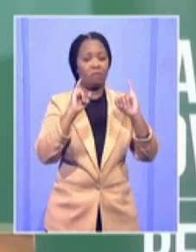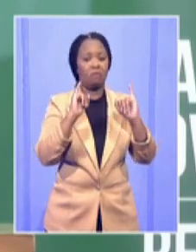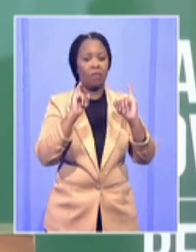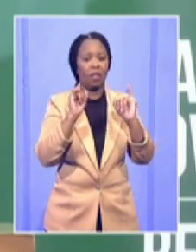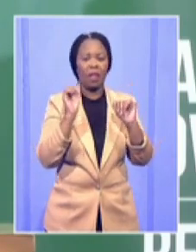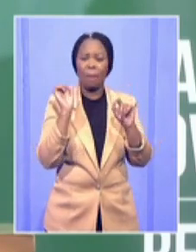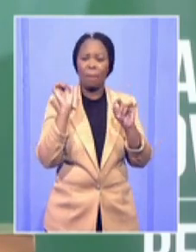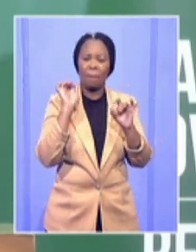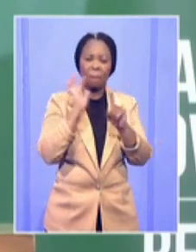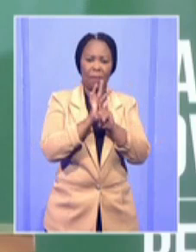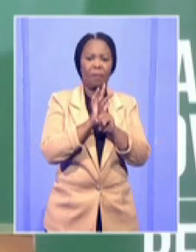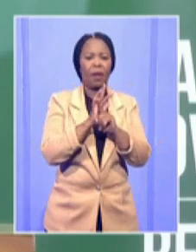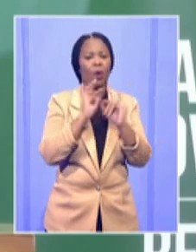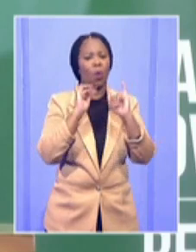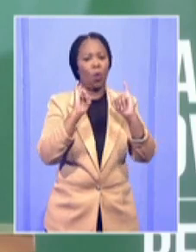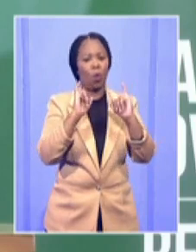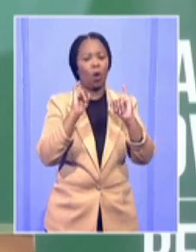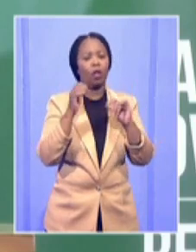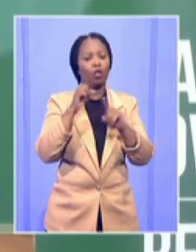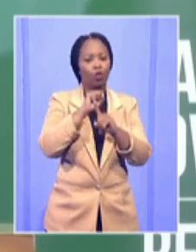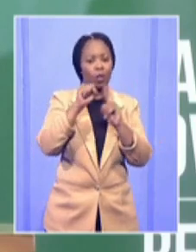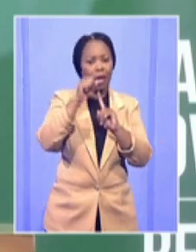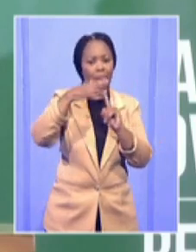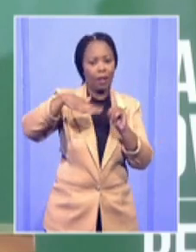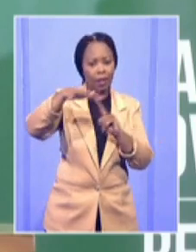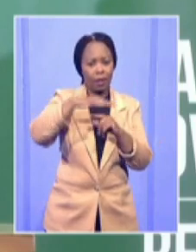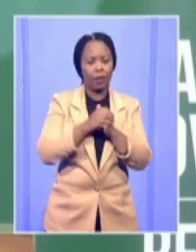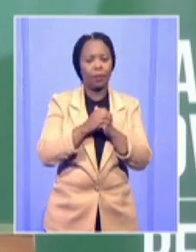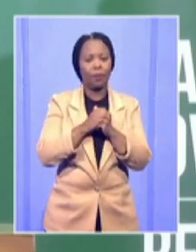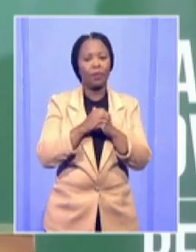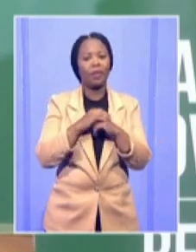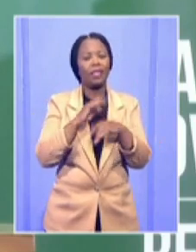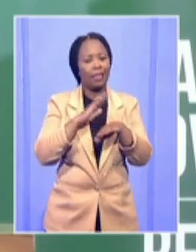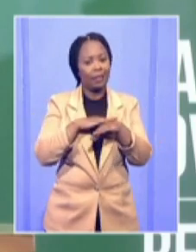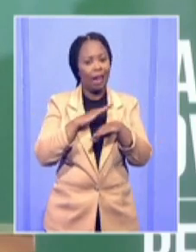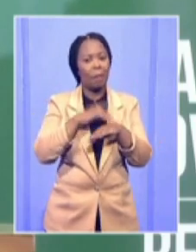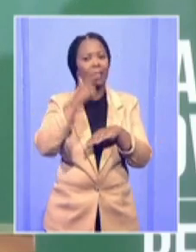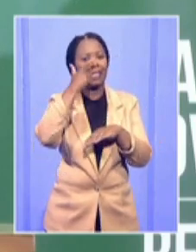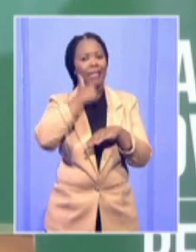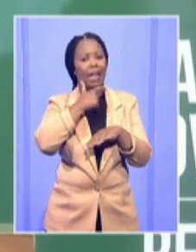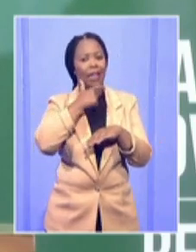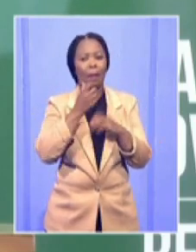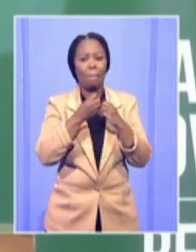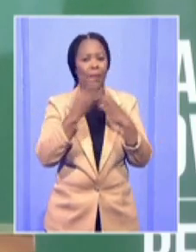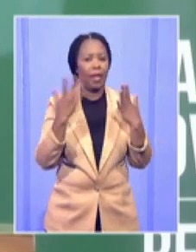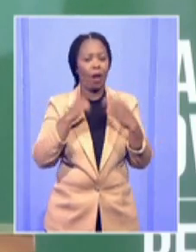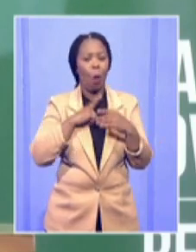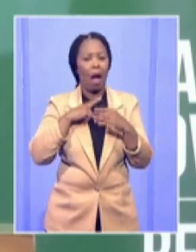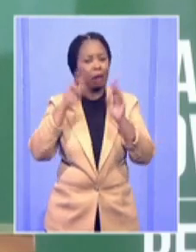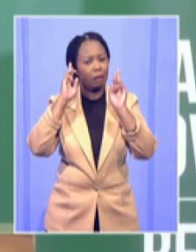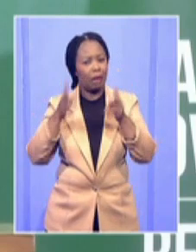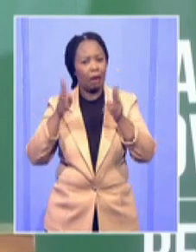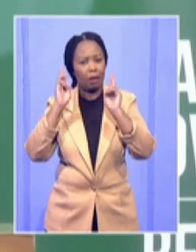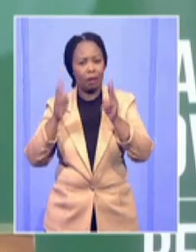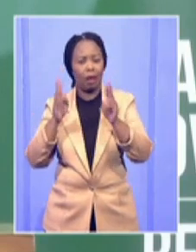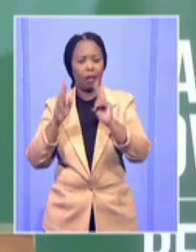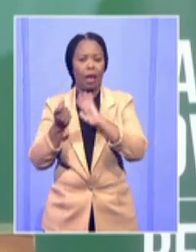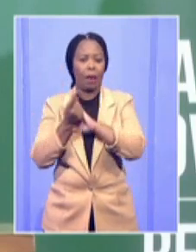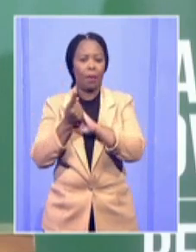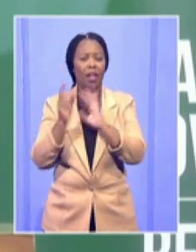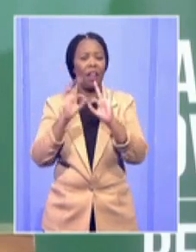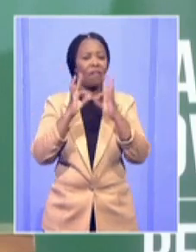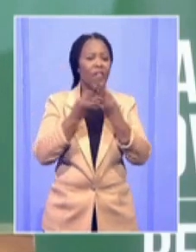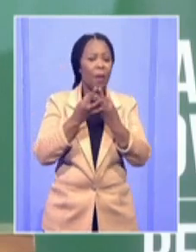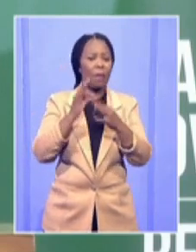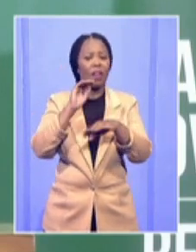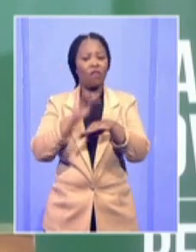economy and society. There were sad moments as the number of deaths escalated, taking a toll on the families, friends,